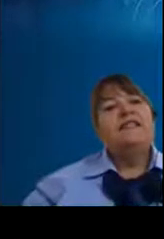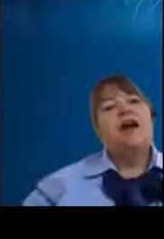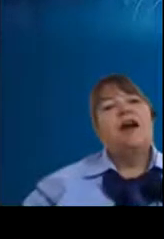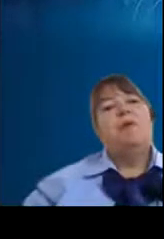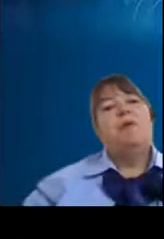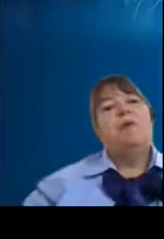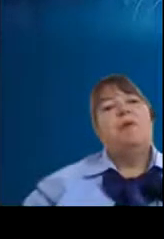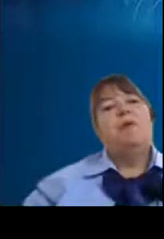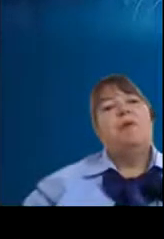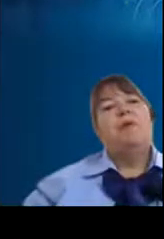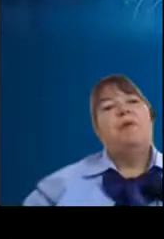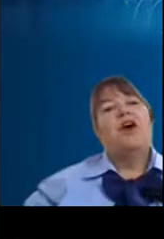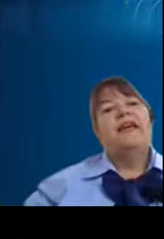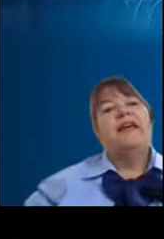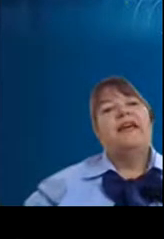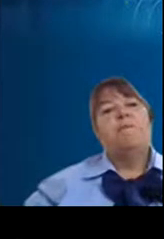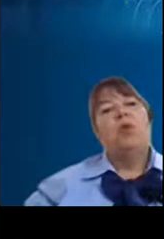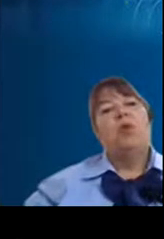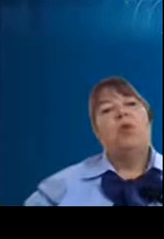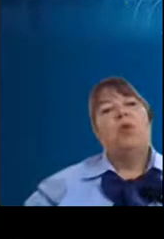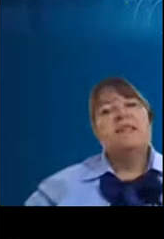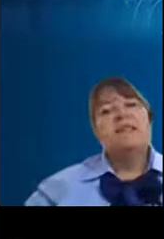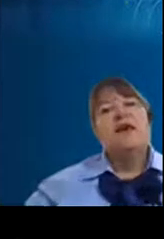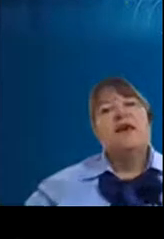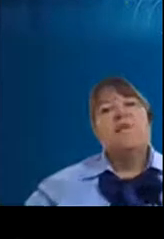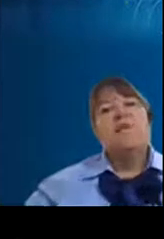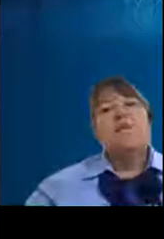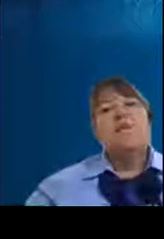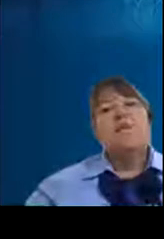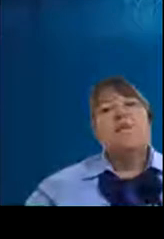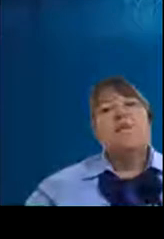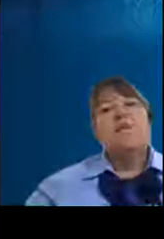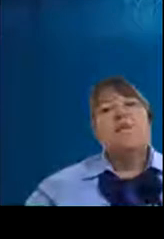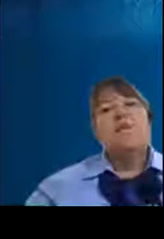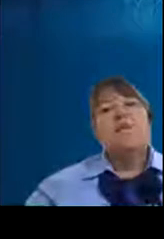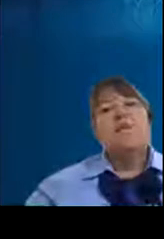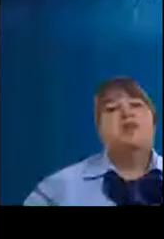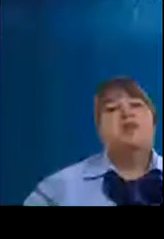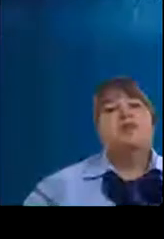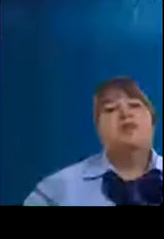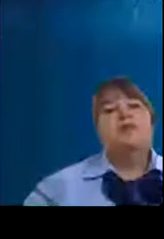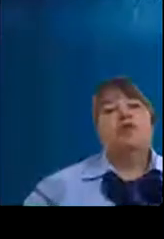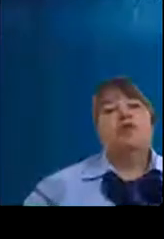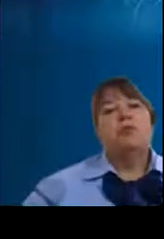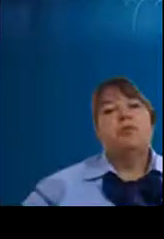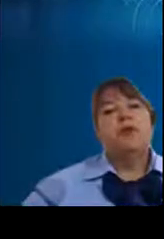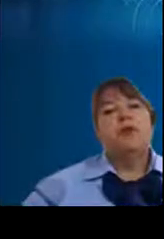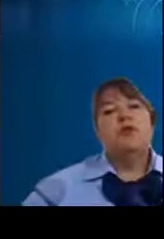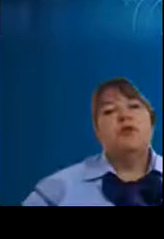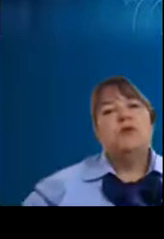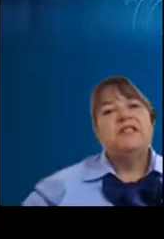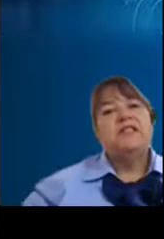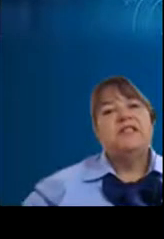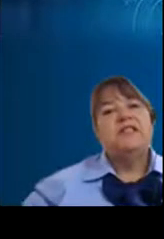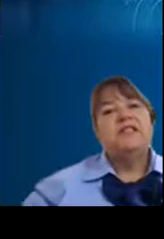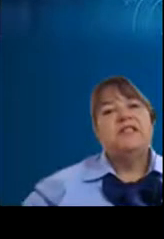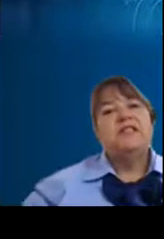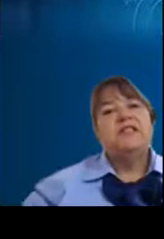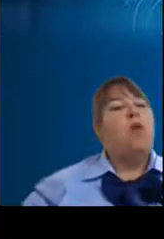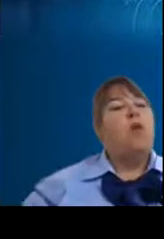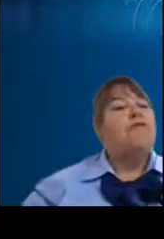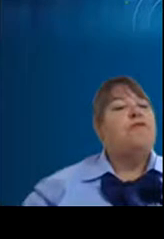2029. The ETI applies to qualifying employees employed on or after the 1st of October